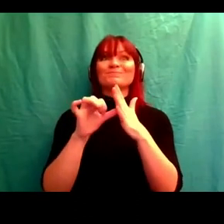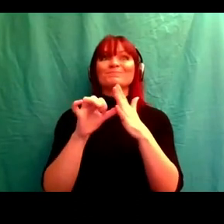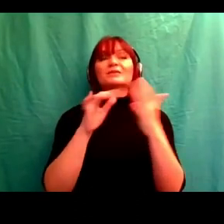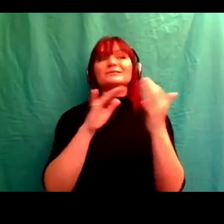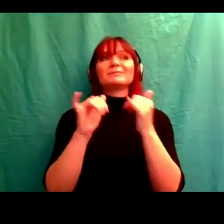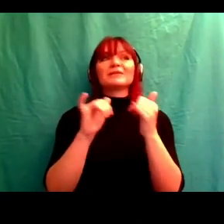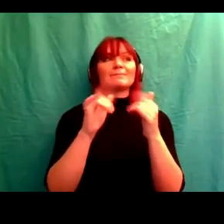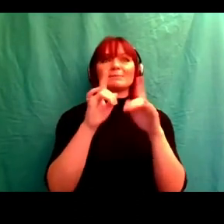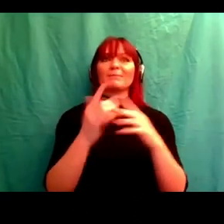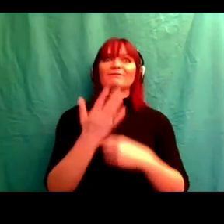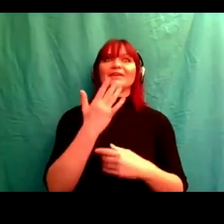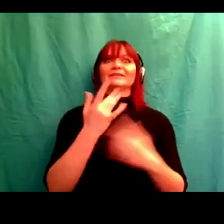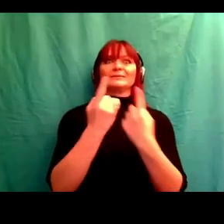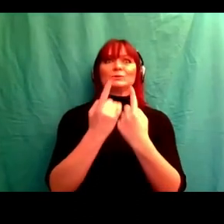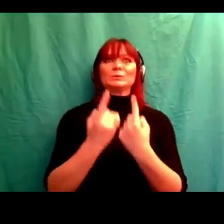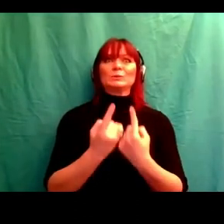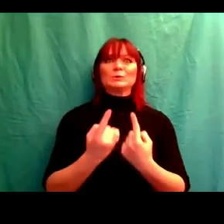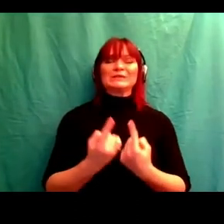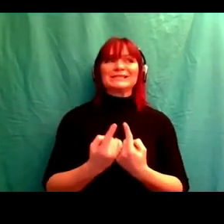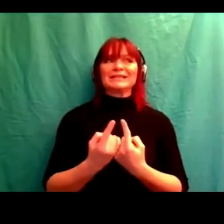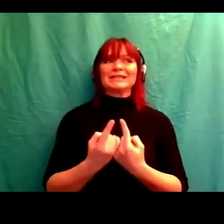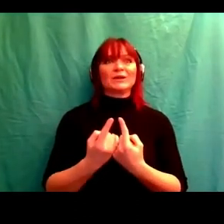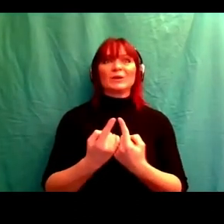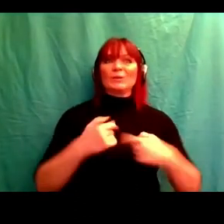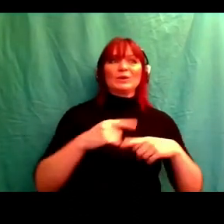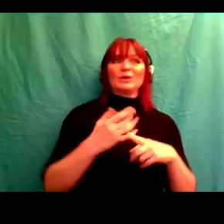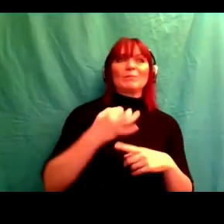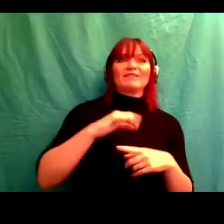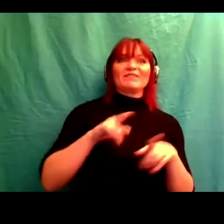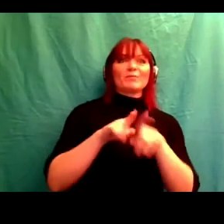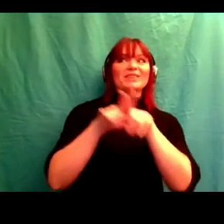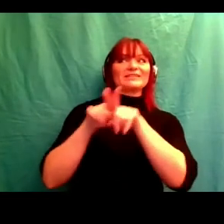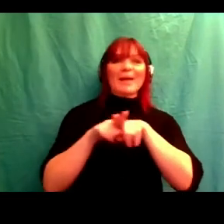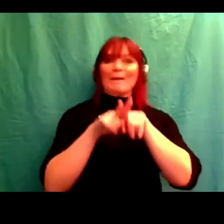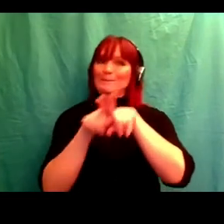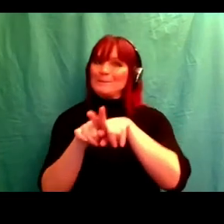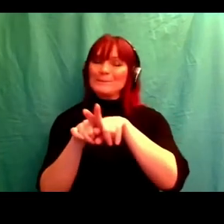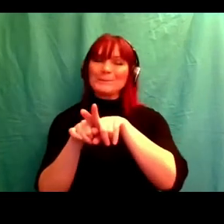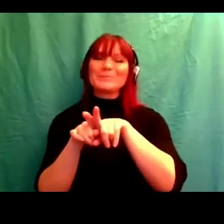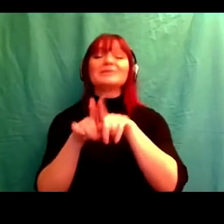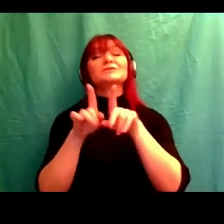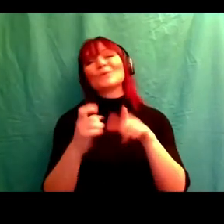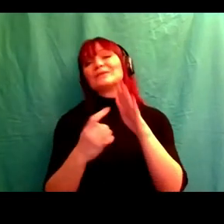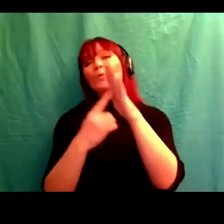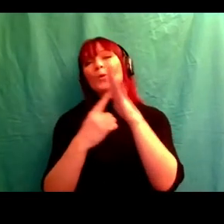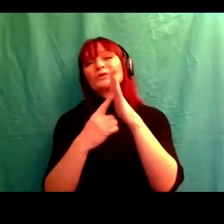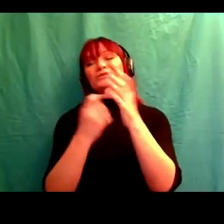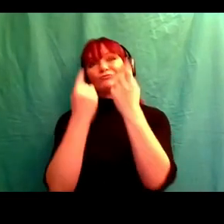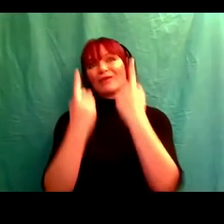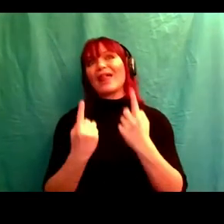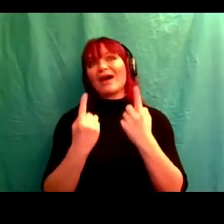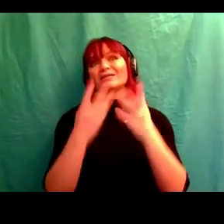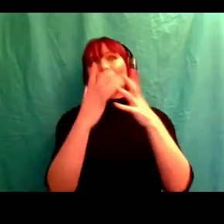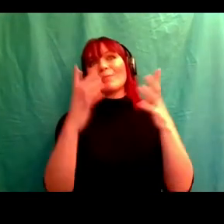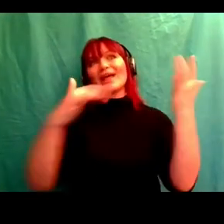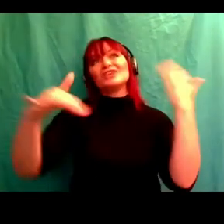where we do not all benefit from the same opportunity. So I think it's really important that as we think about population health management, we